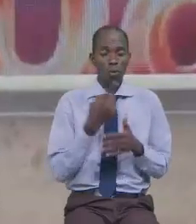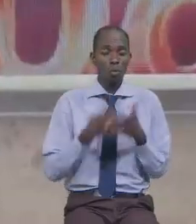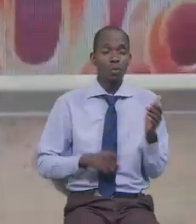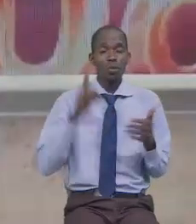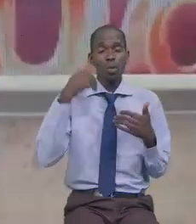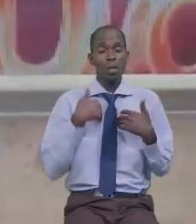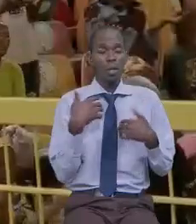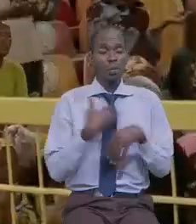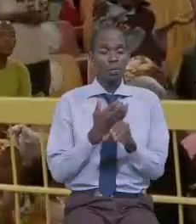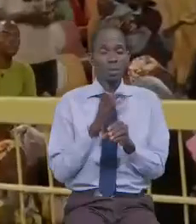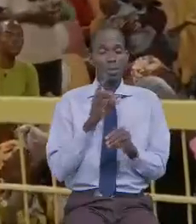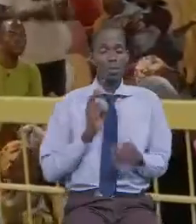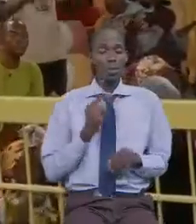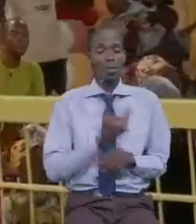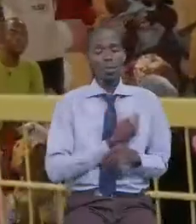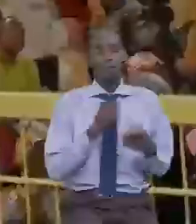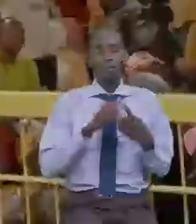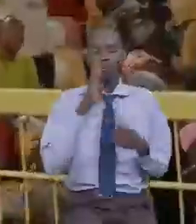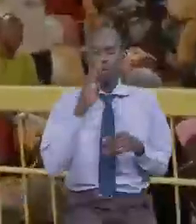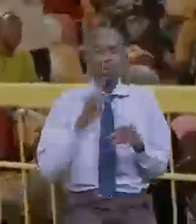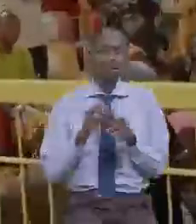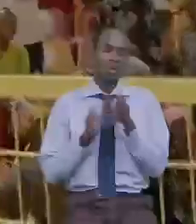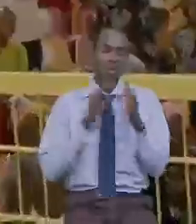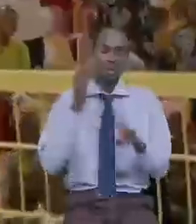be in Jesus' name.